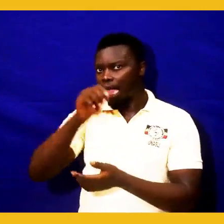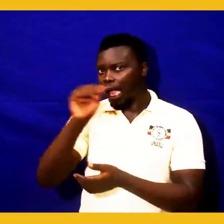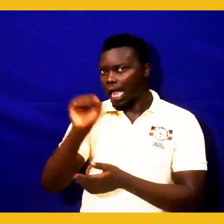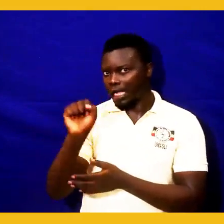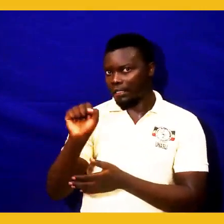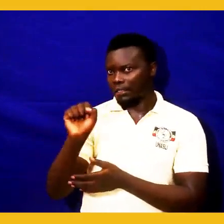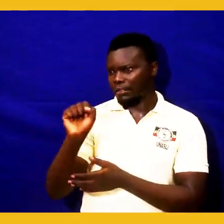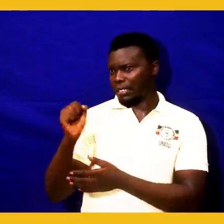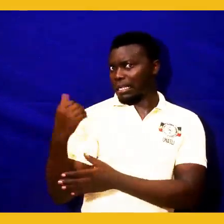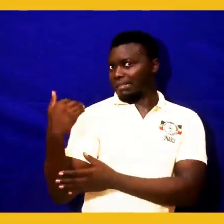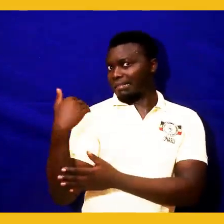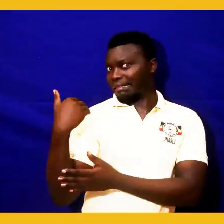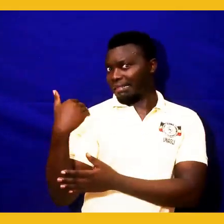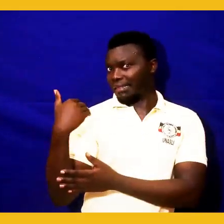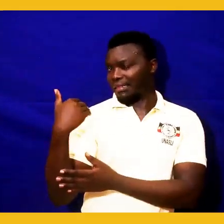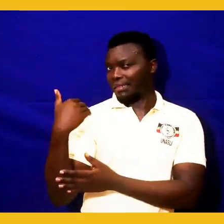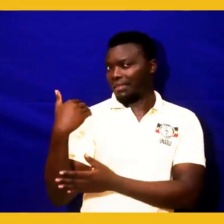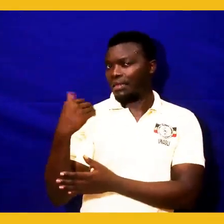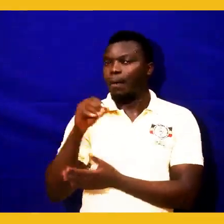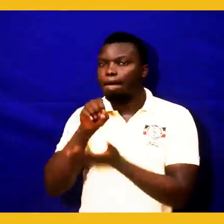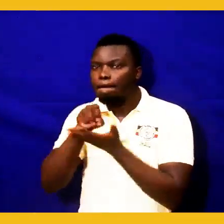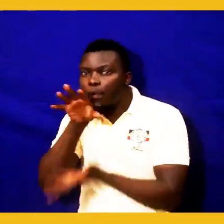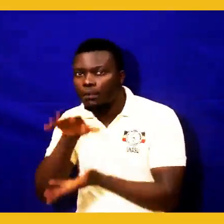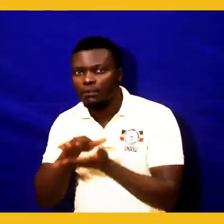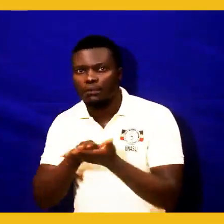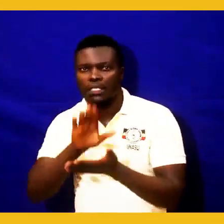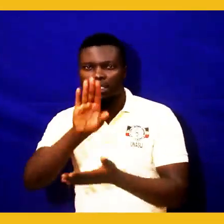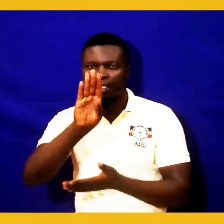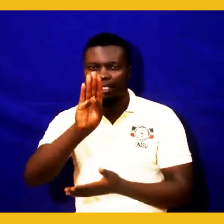has just barked.